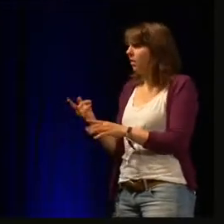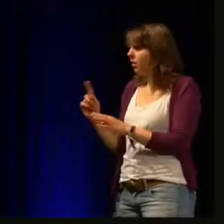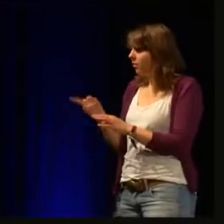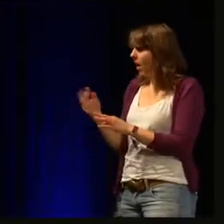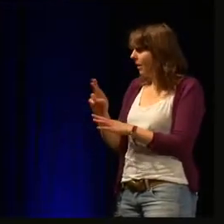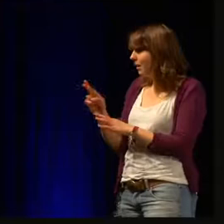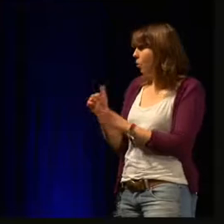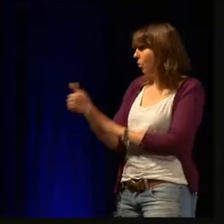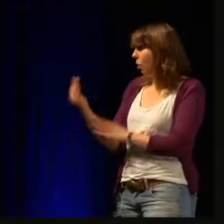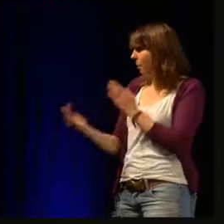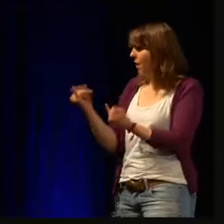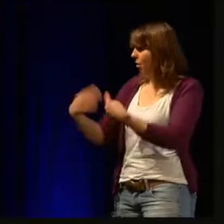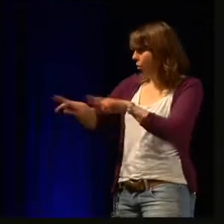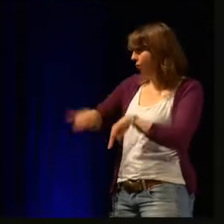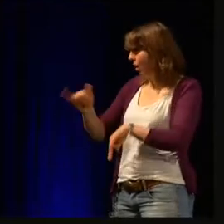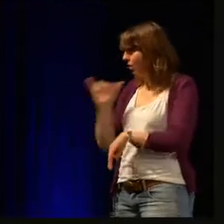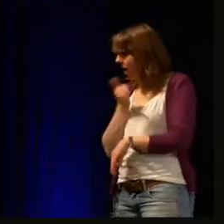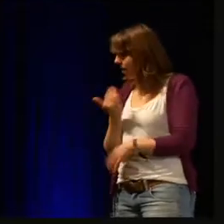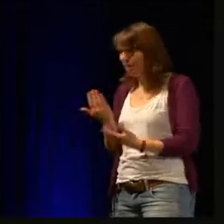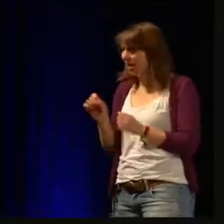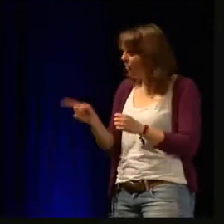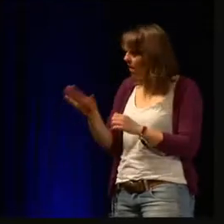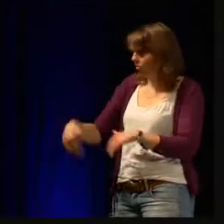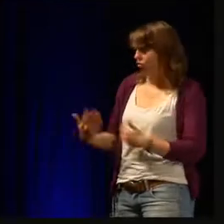the prediction is also